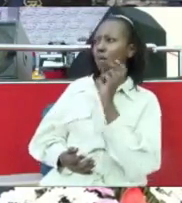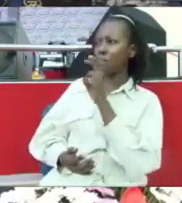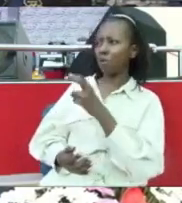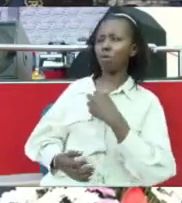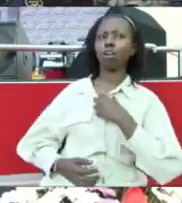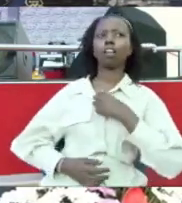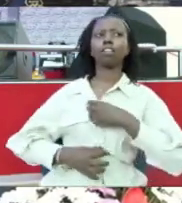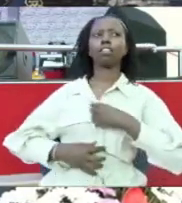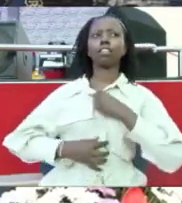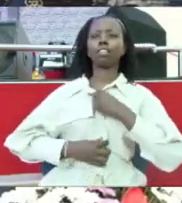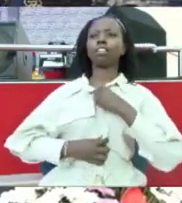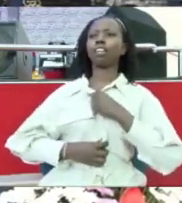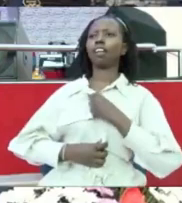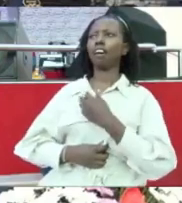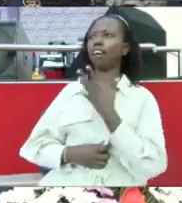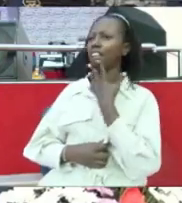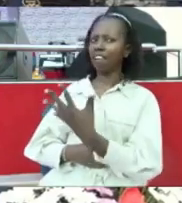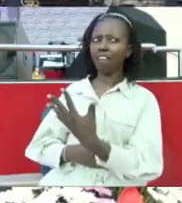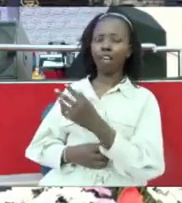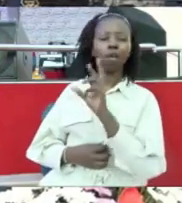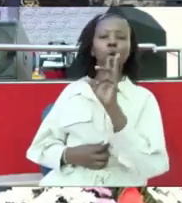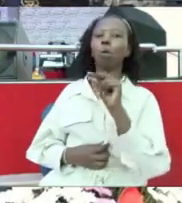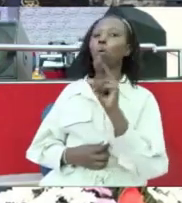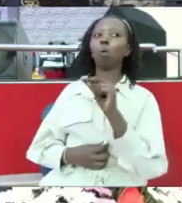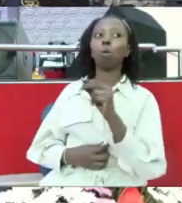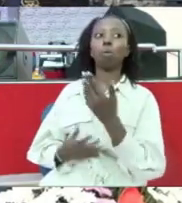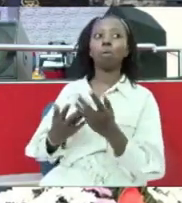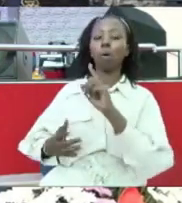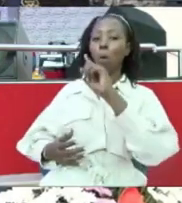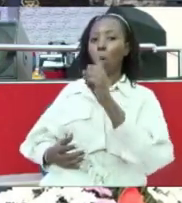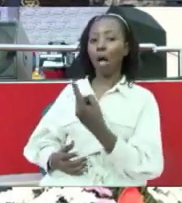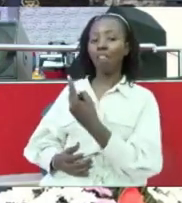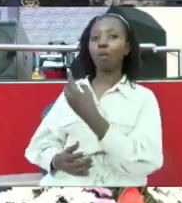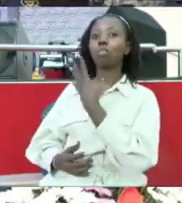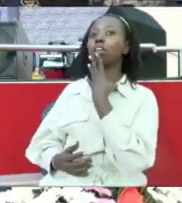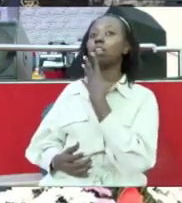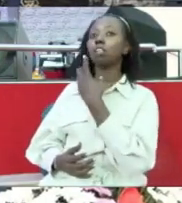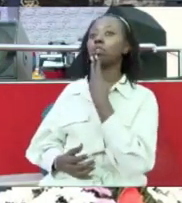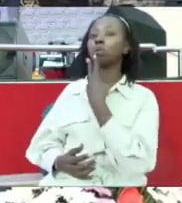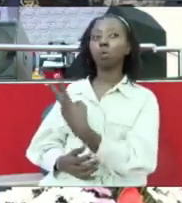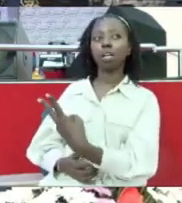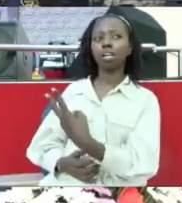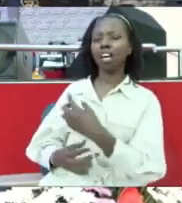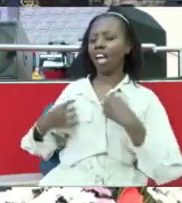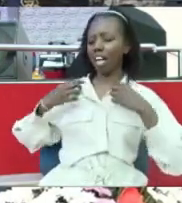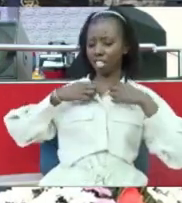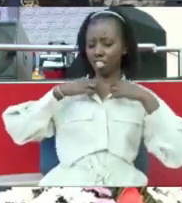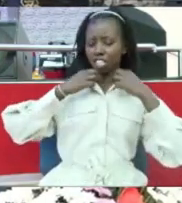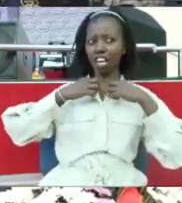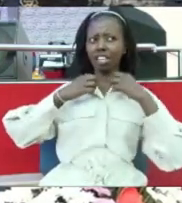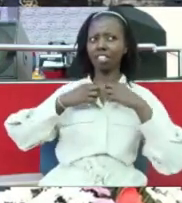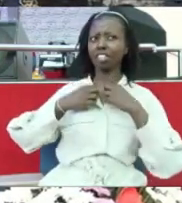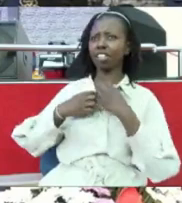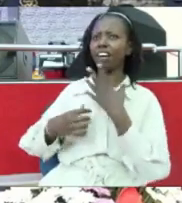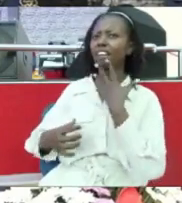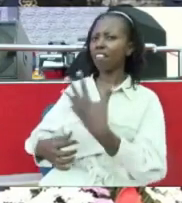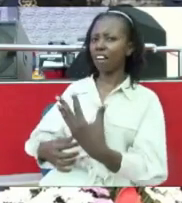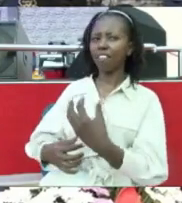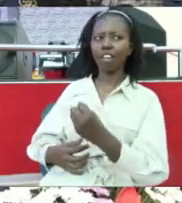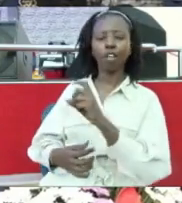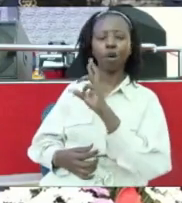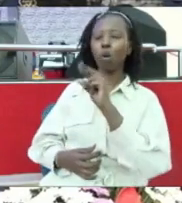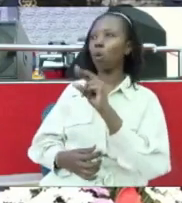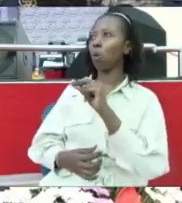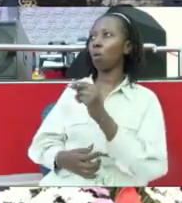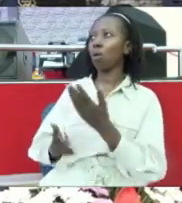tie. Naangalia tai yake. It is not 500. Sio 500. It is 1,200. Ni kama 1,200. I look at his shirt. Naangalia shati. It is not 500. Sio 500. It